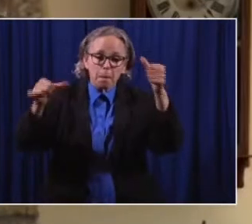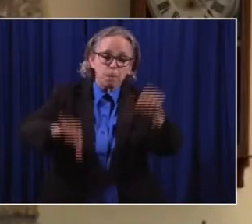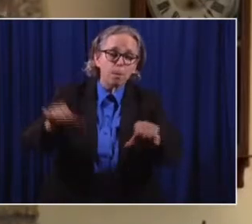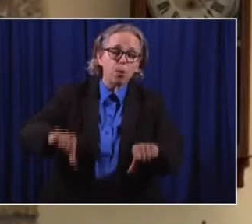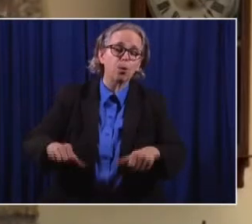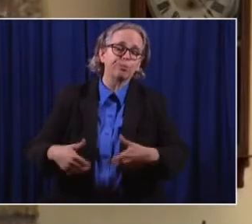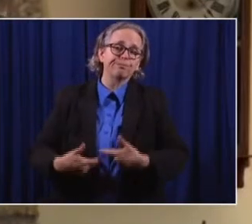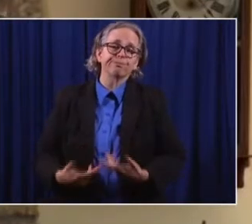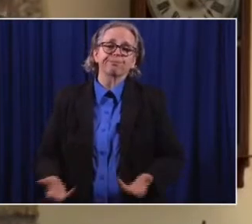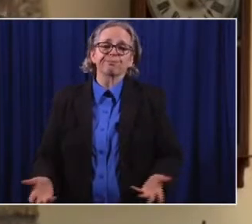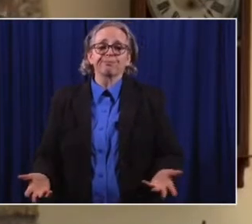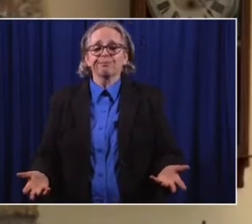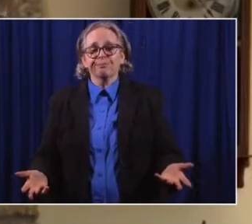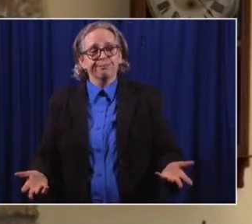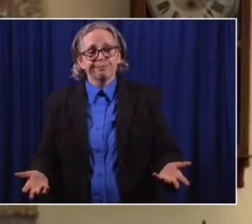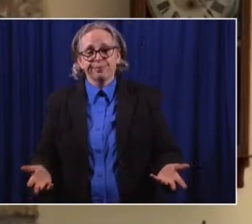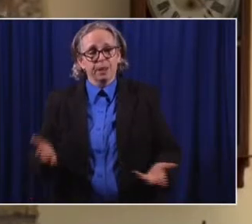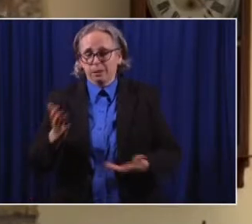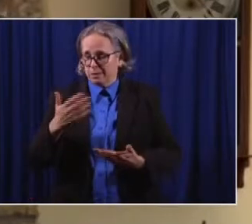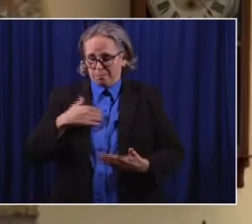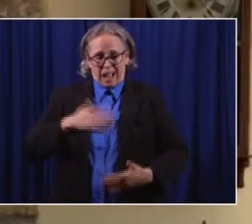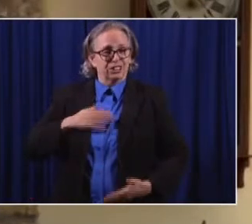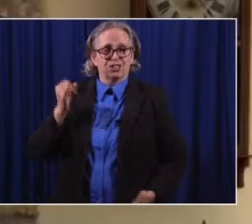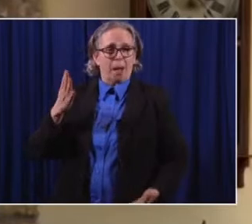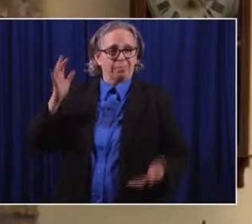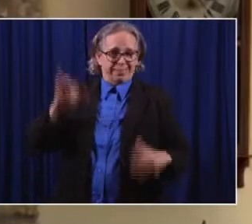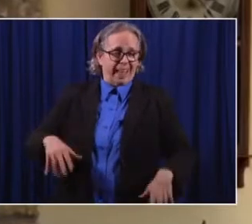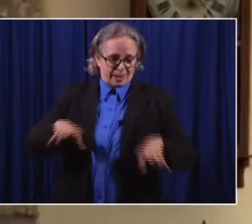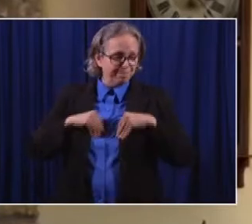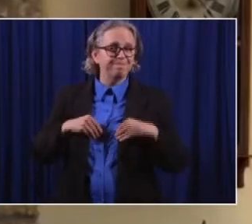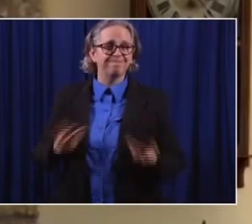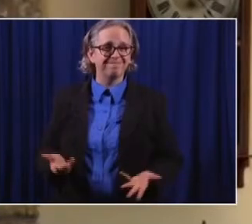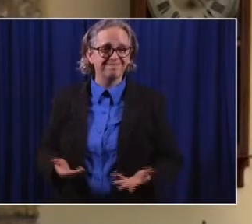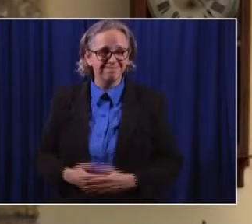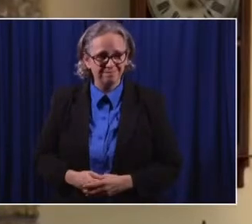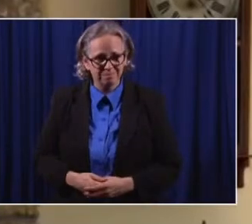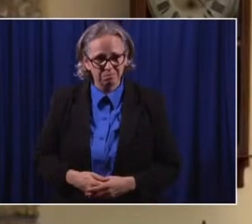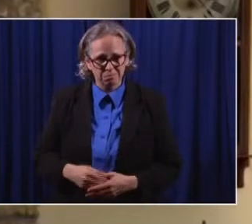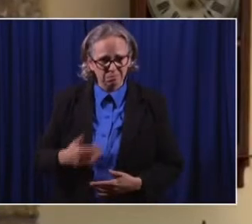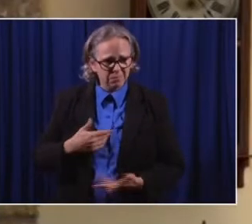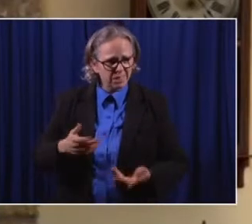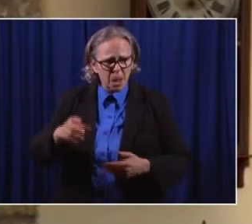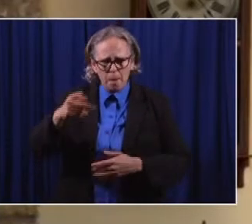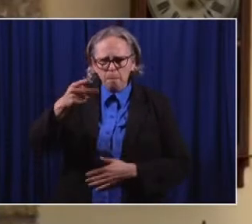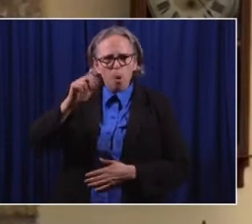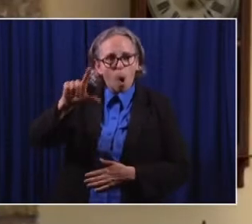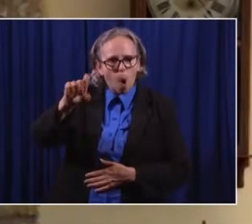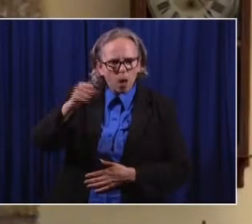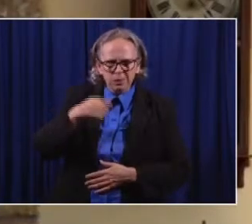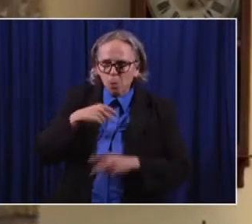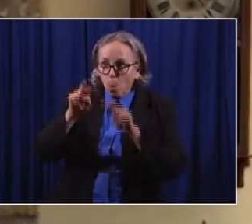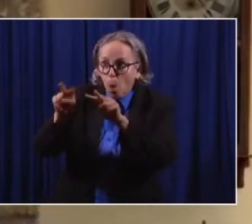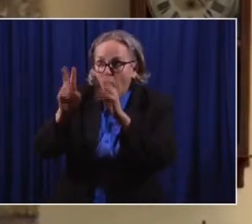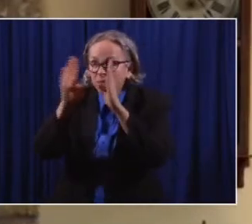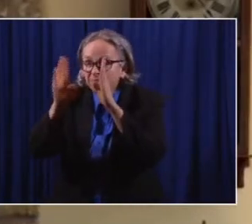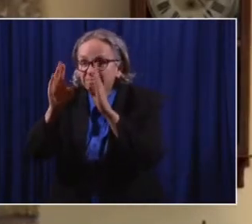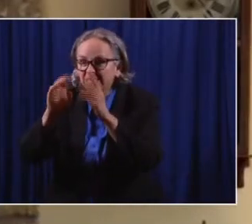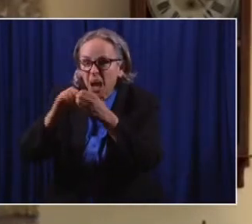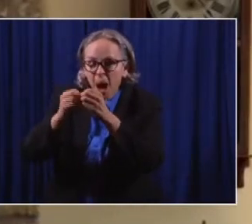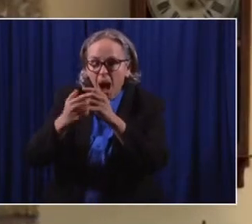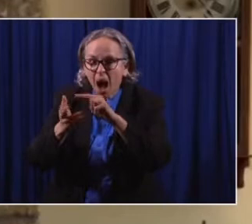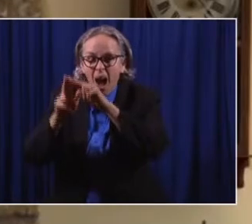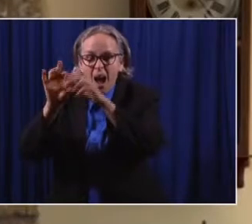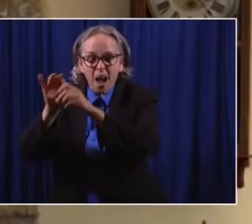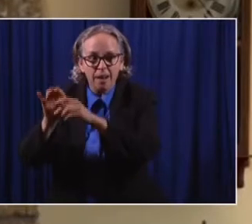that's the way it goes. And I'm not watching the polling. As Franz told me, has told me many